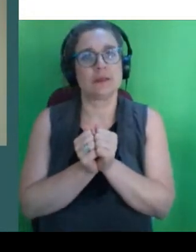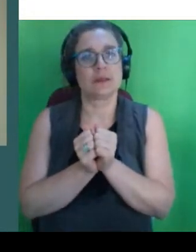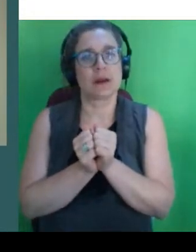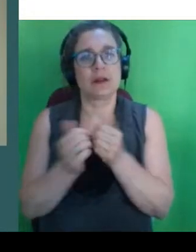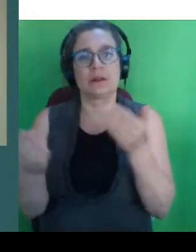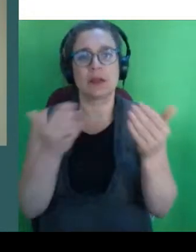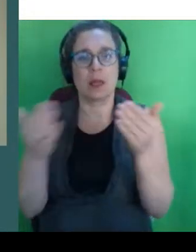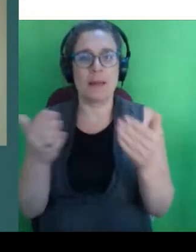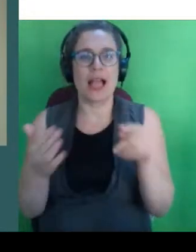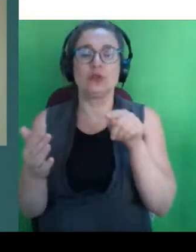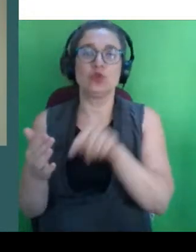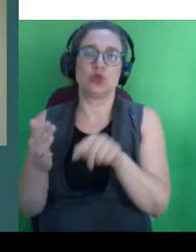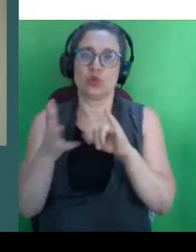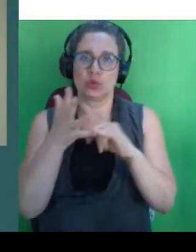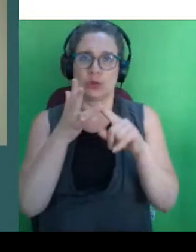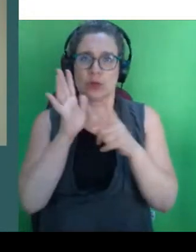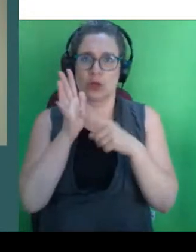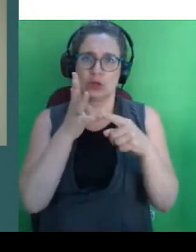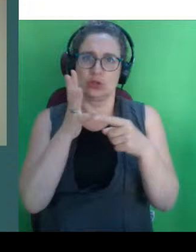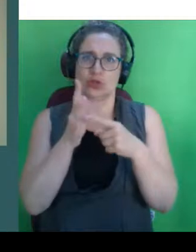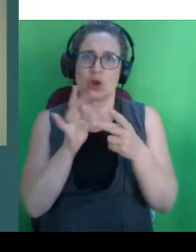solutions. I'm trying to think of any that